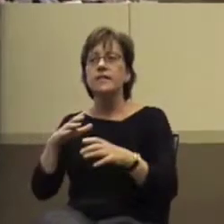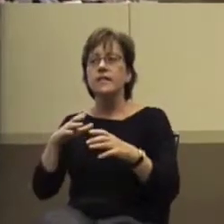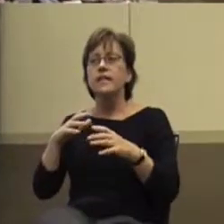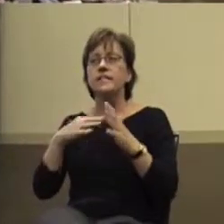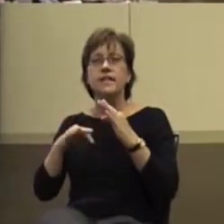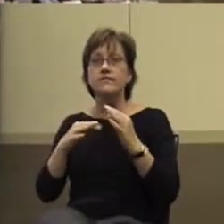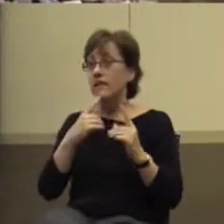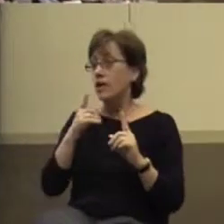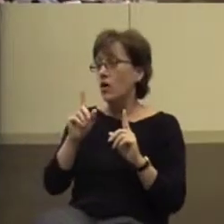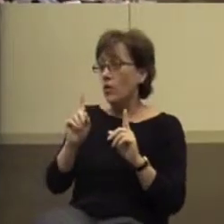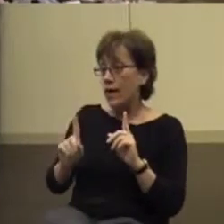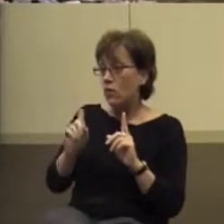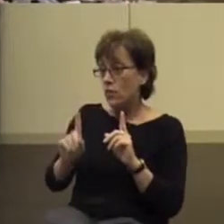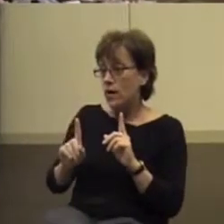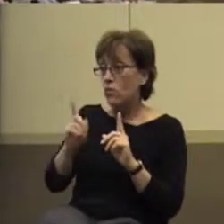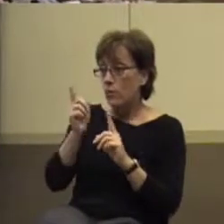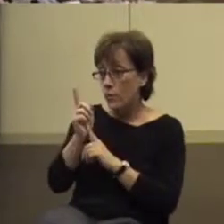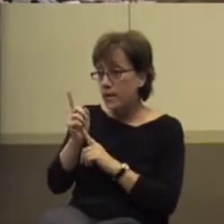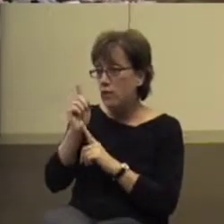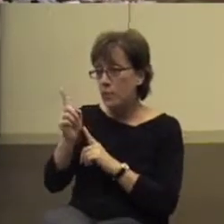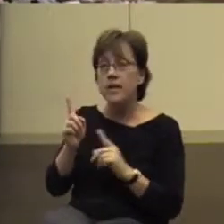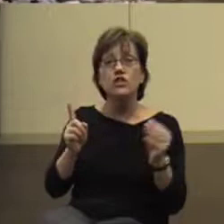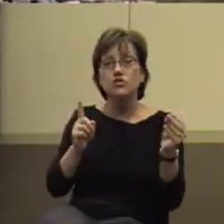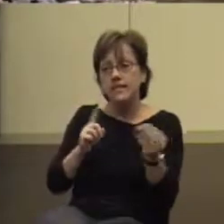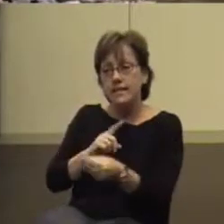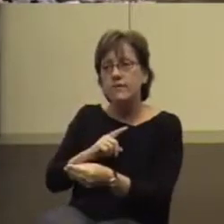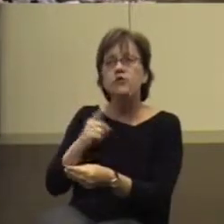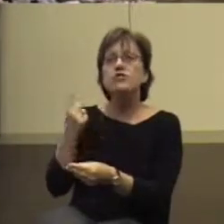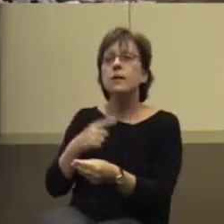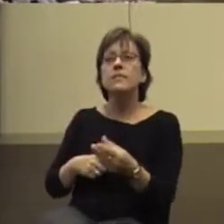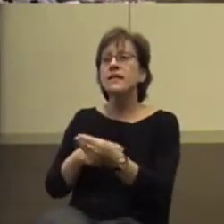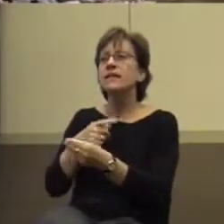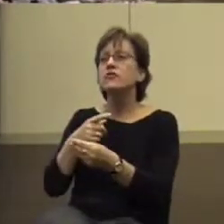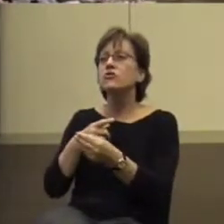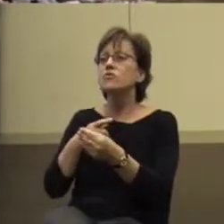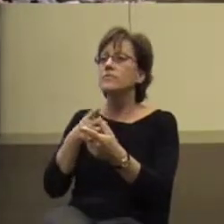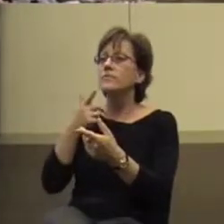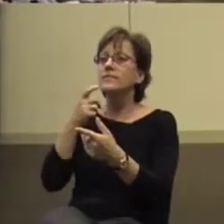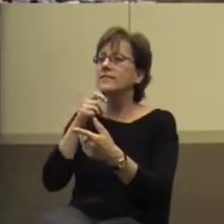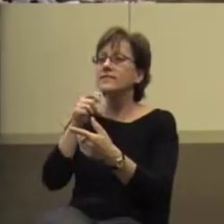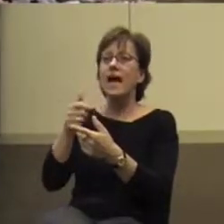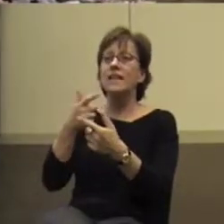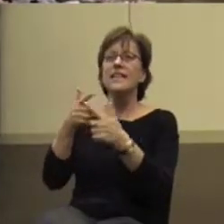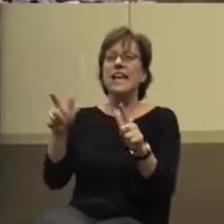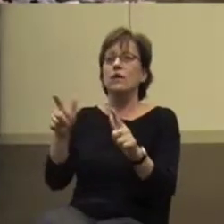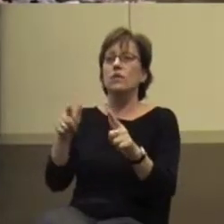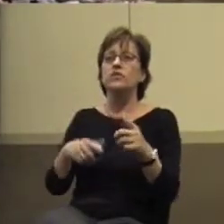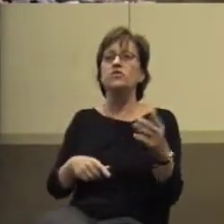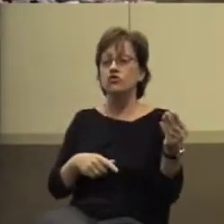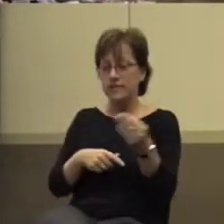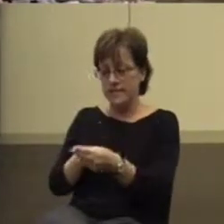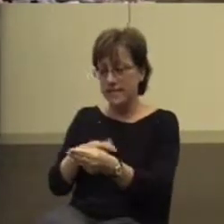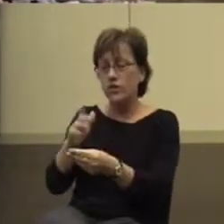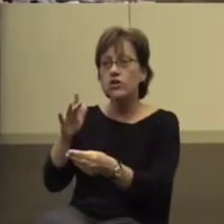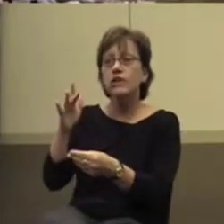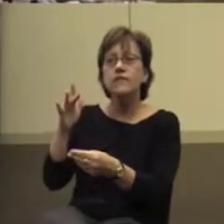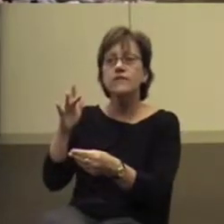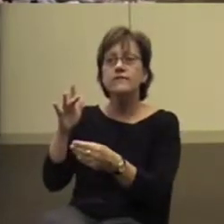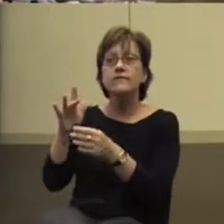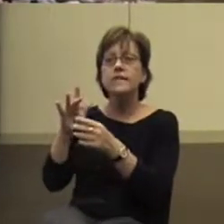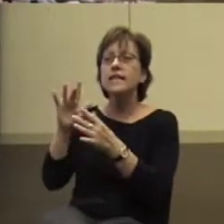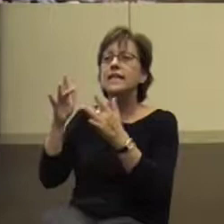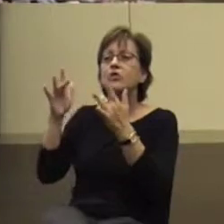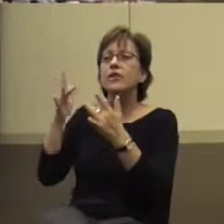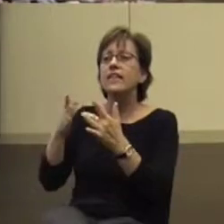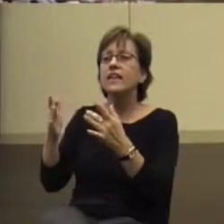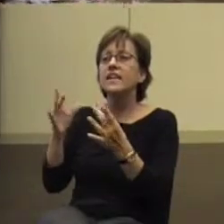of just saying, like, wait, one more minute, yeah, maybe just giving her something small, like to just keep, to reinforce her for that, the use of language rather